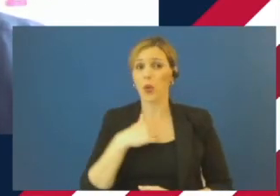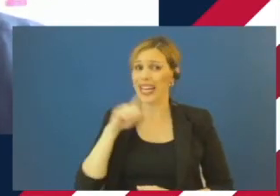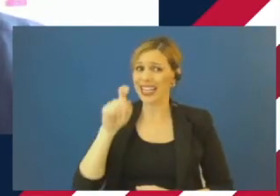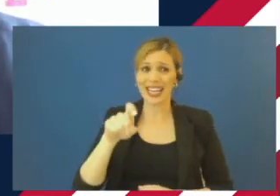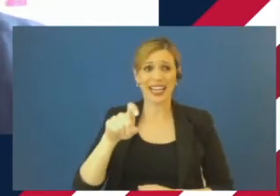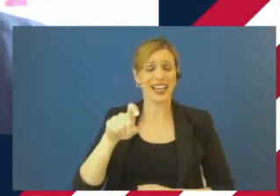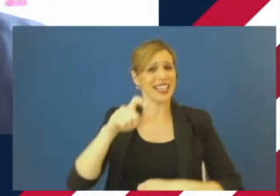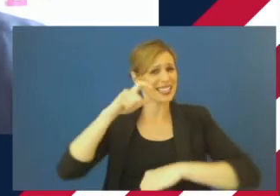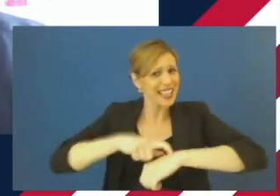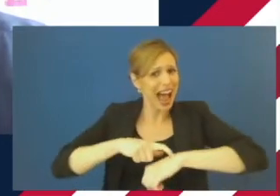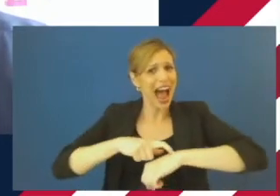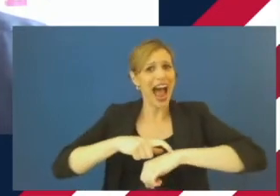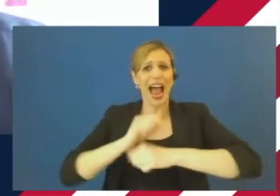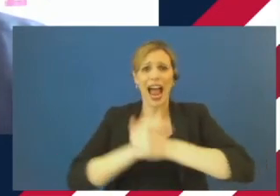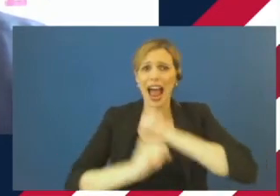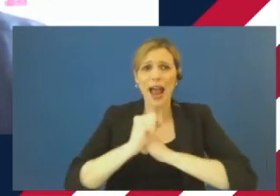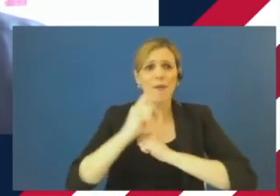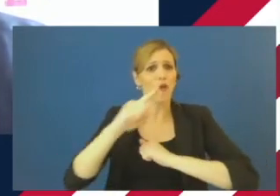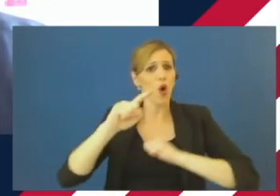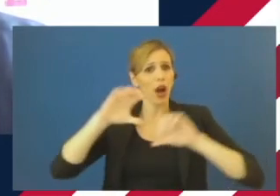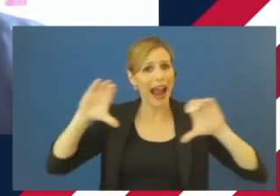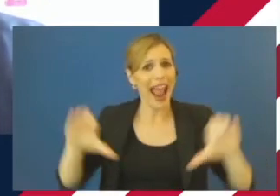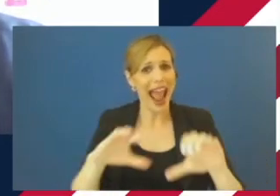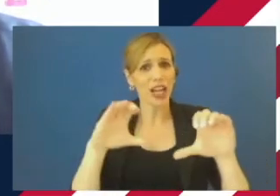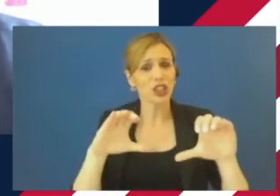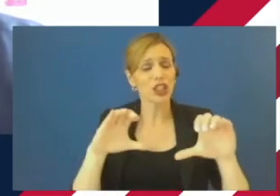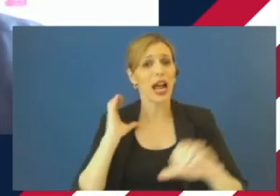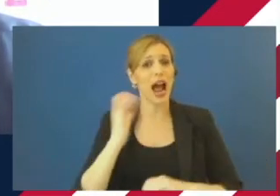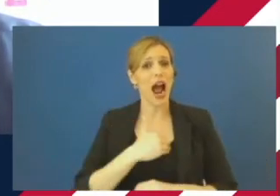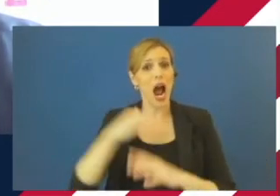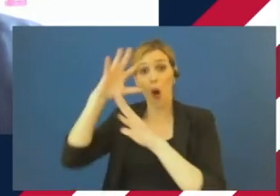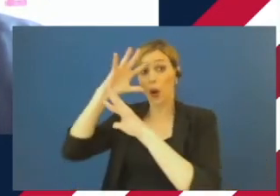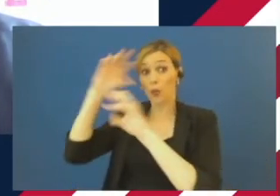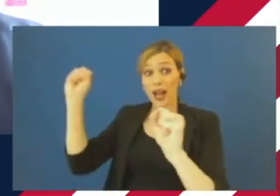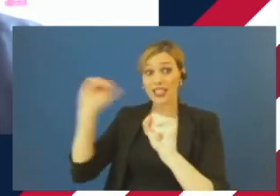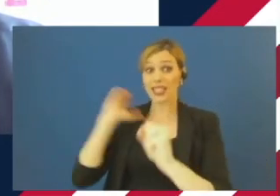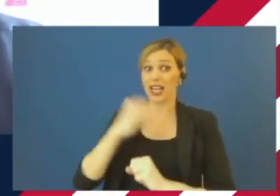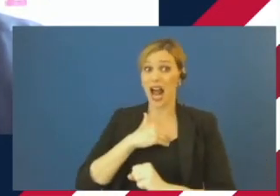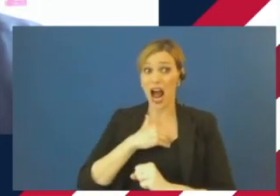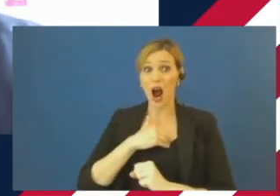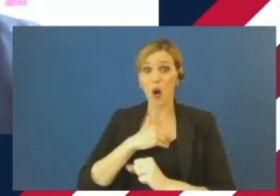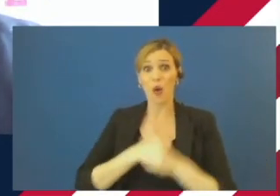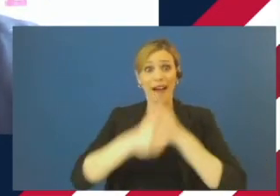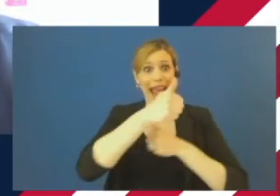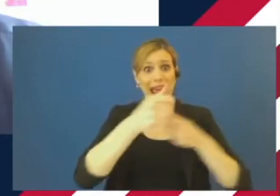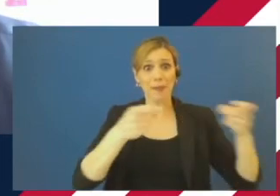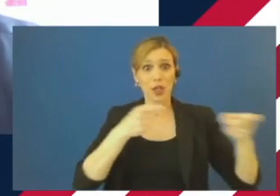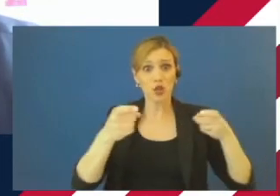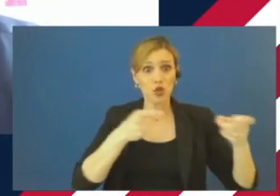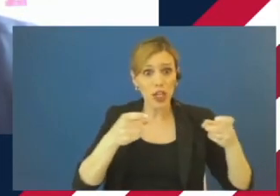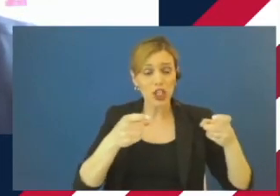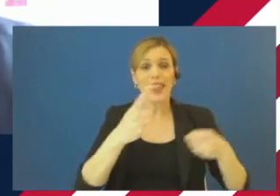elected leaders to use the power and everything in their means to make this a reality for us.